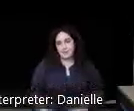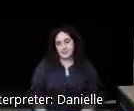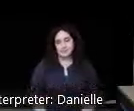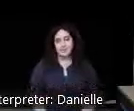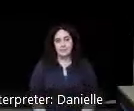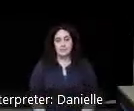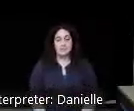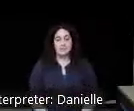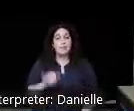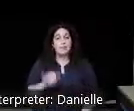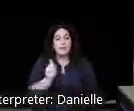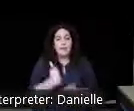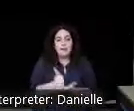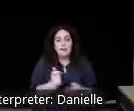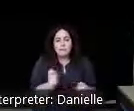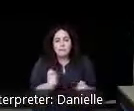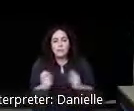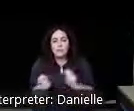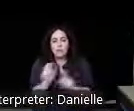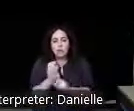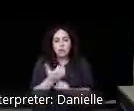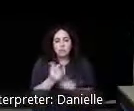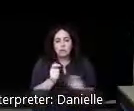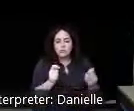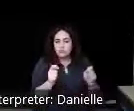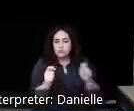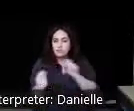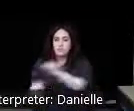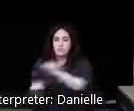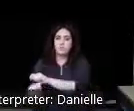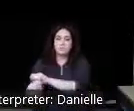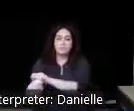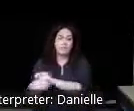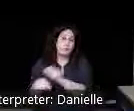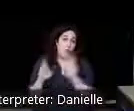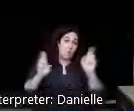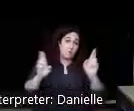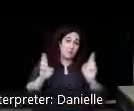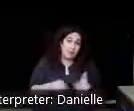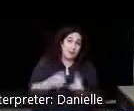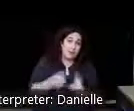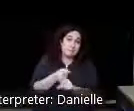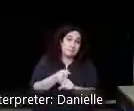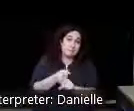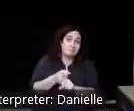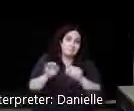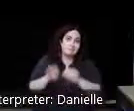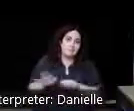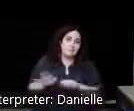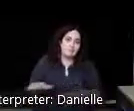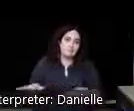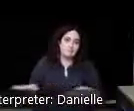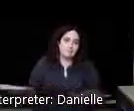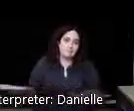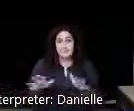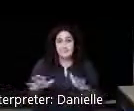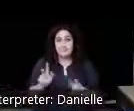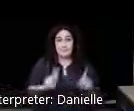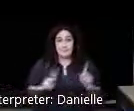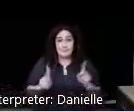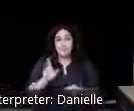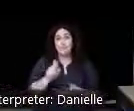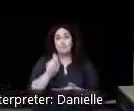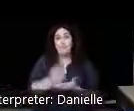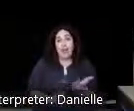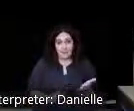standard. And then, it might have this ripple effect to kind of just make accessible paper writing